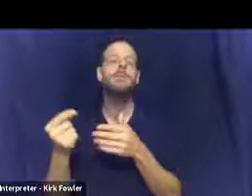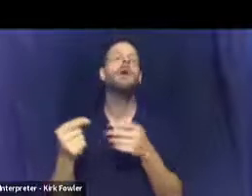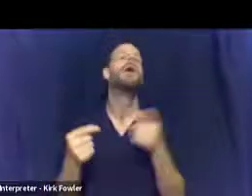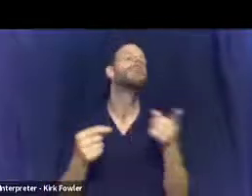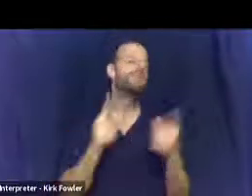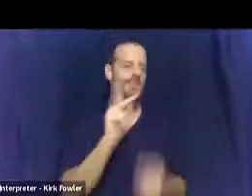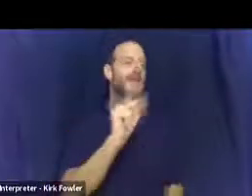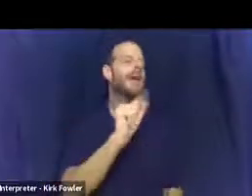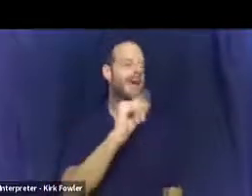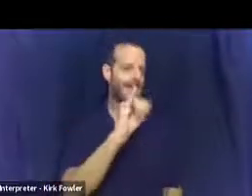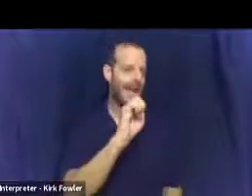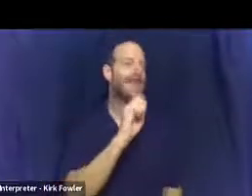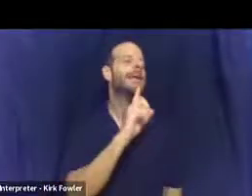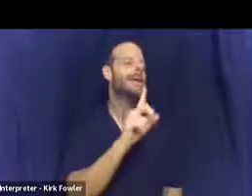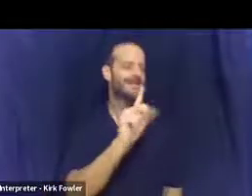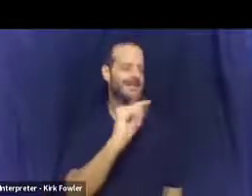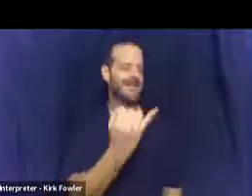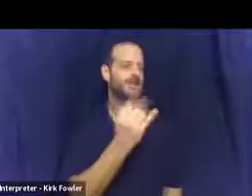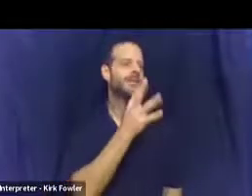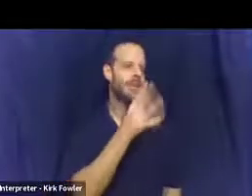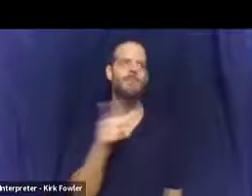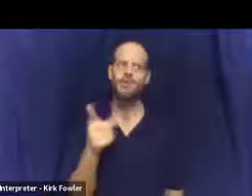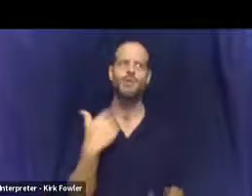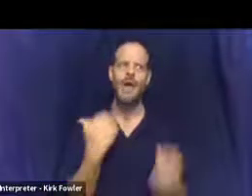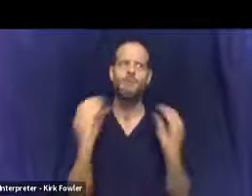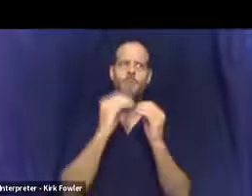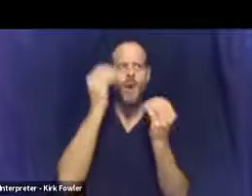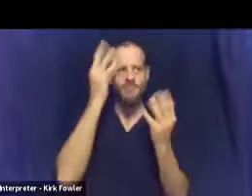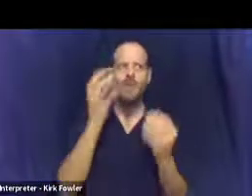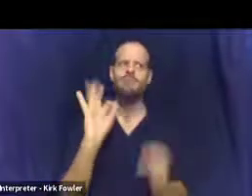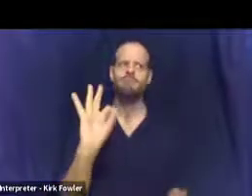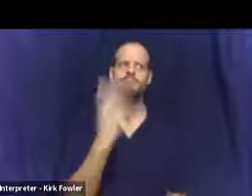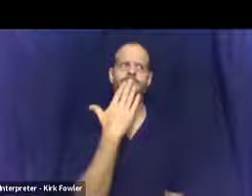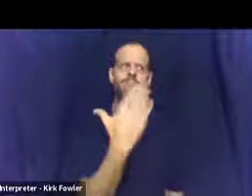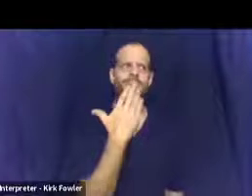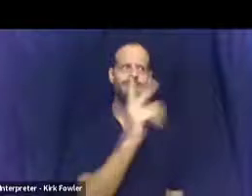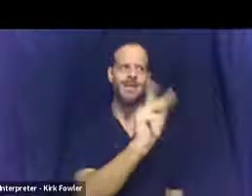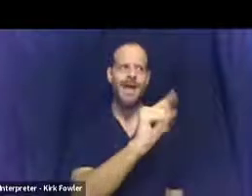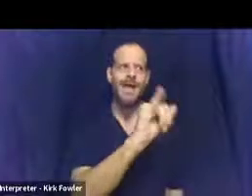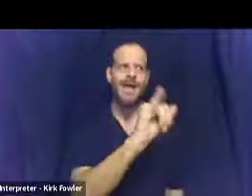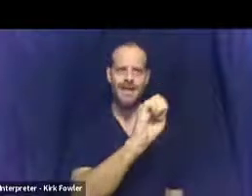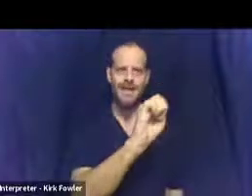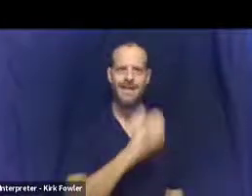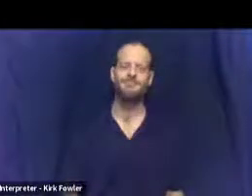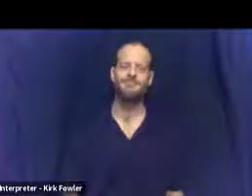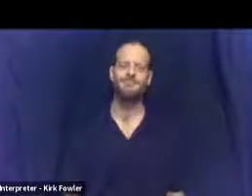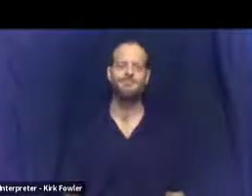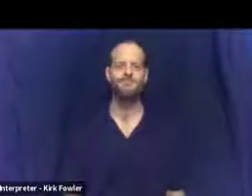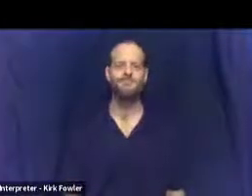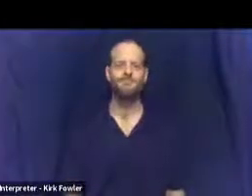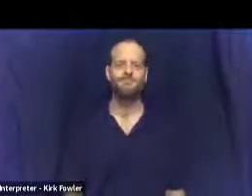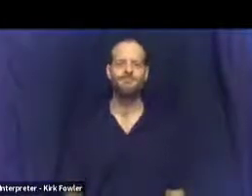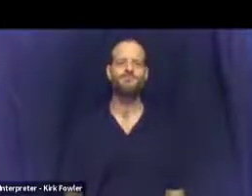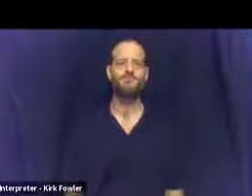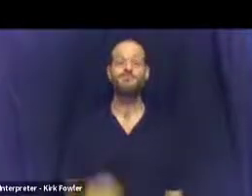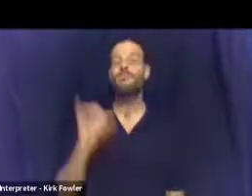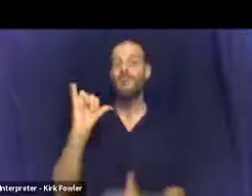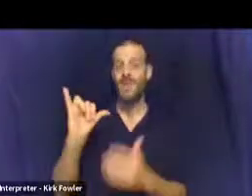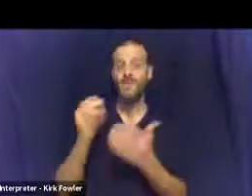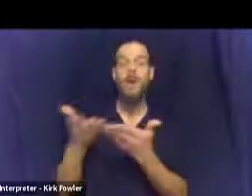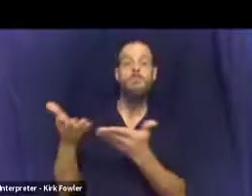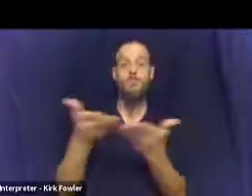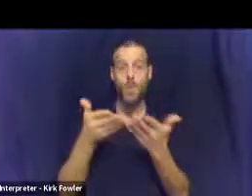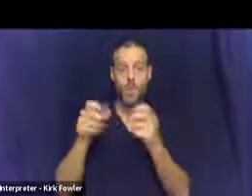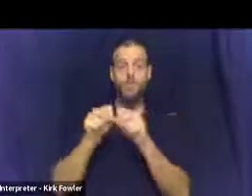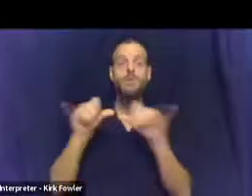add all that extra information, which is super helpful. So thank you, Katie. Yeah. So that's, that portable system has really evolved